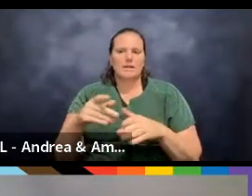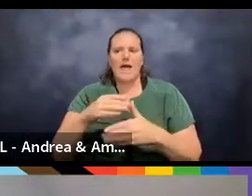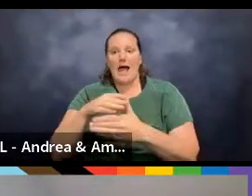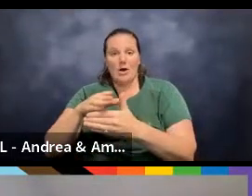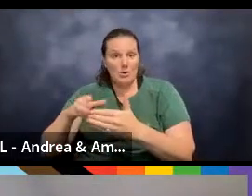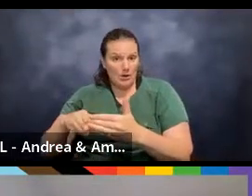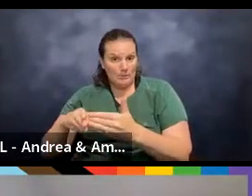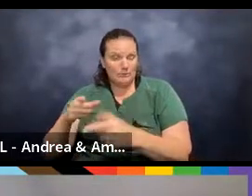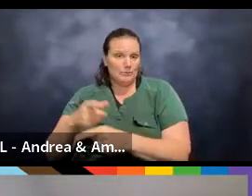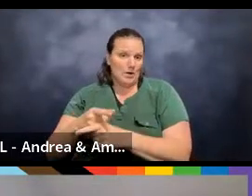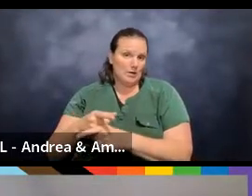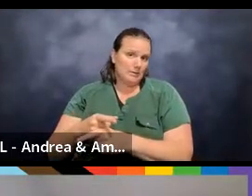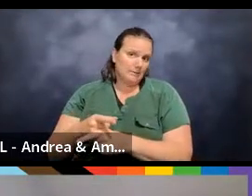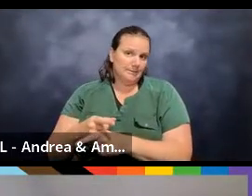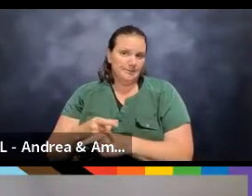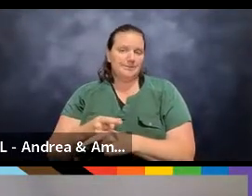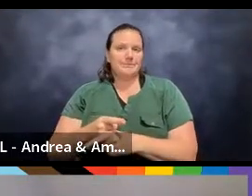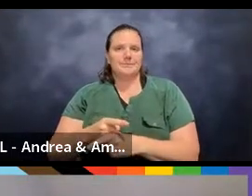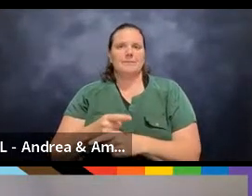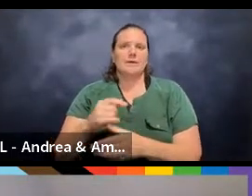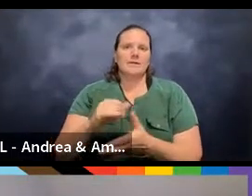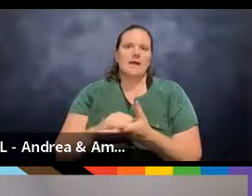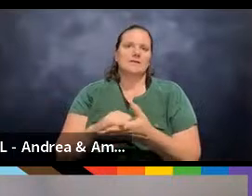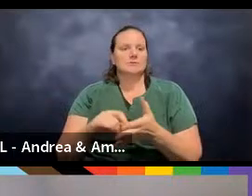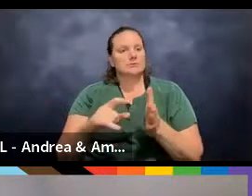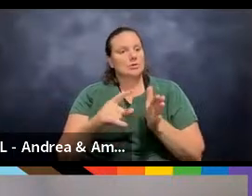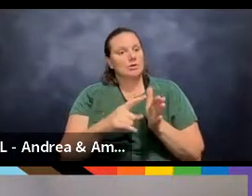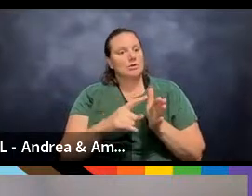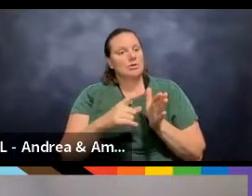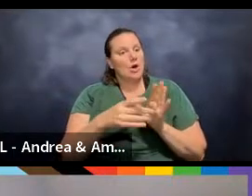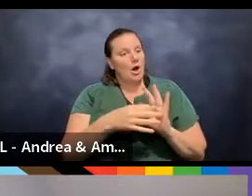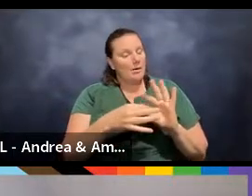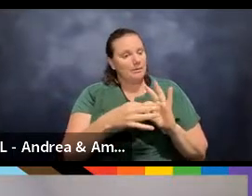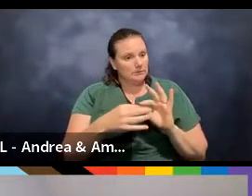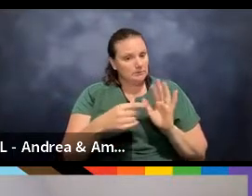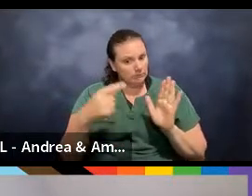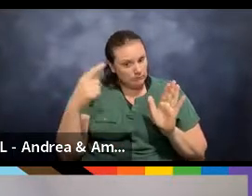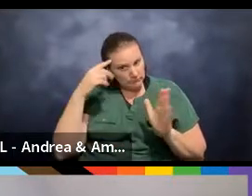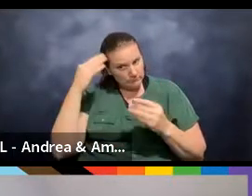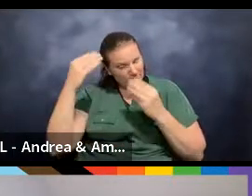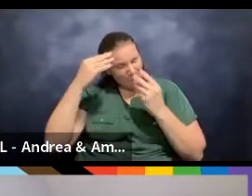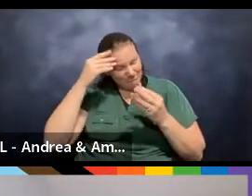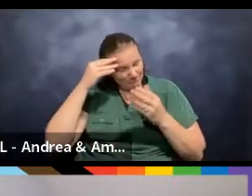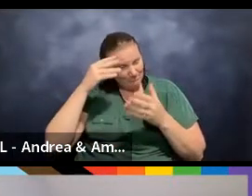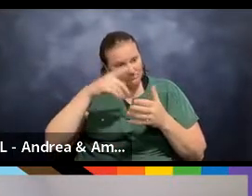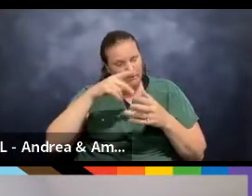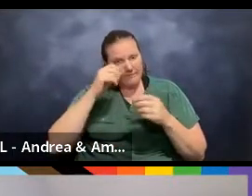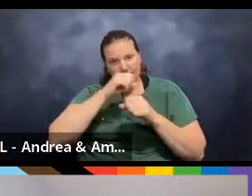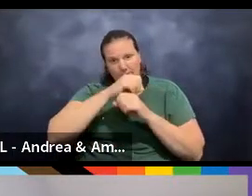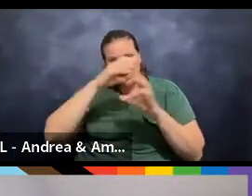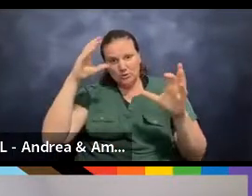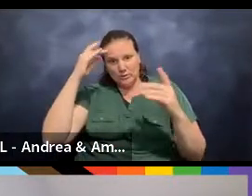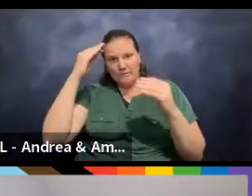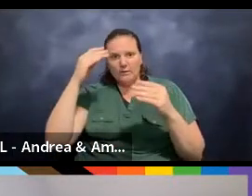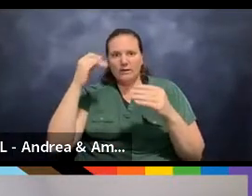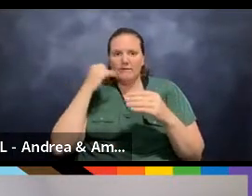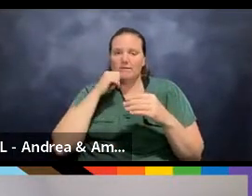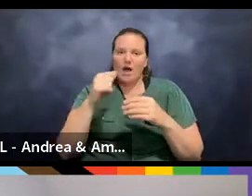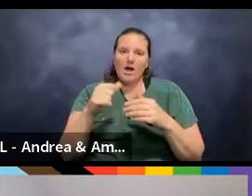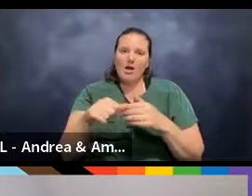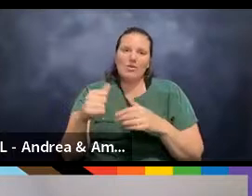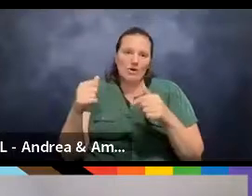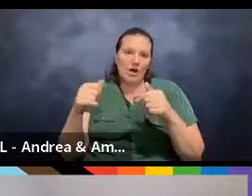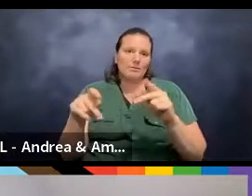right? Are those comments reflected? Is that vision reflected? And if not, there's another opportunity